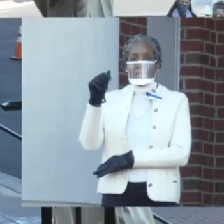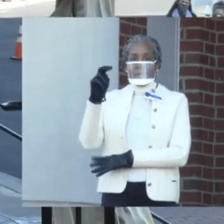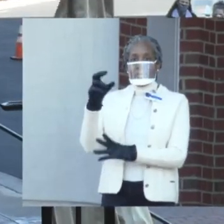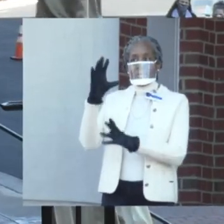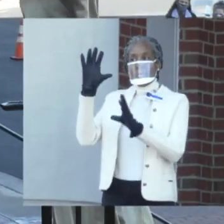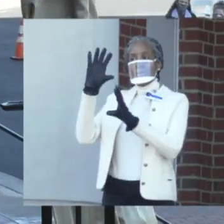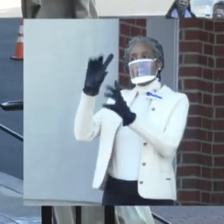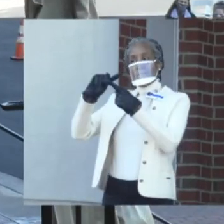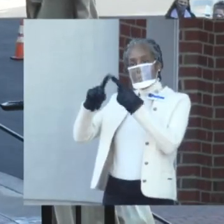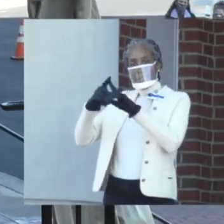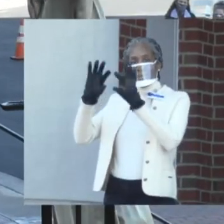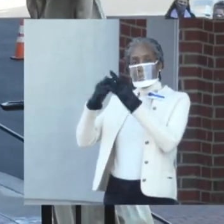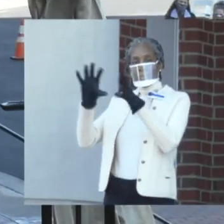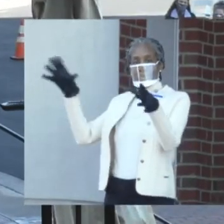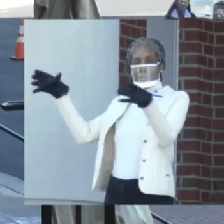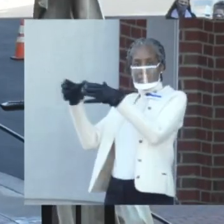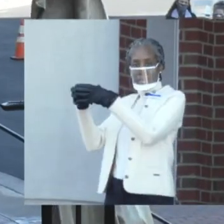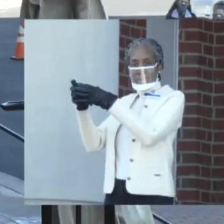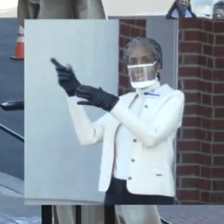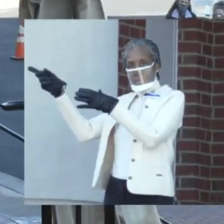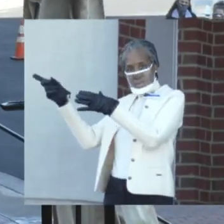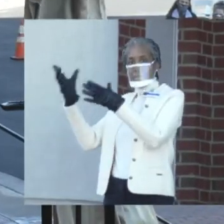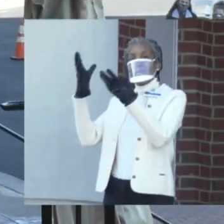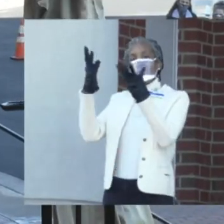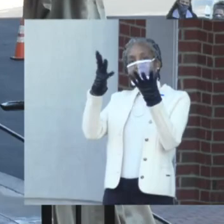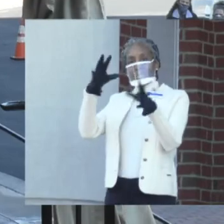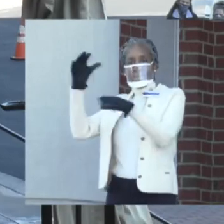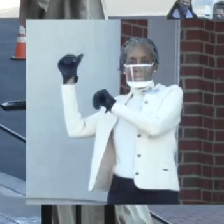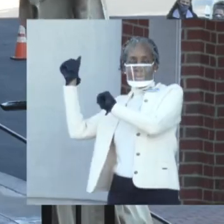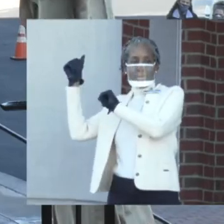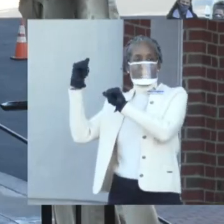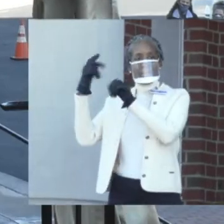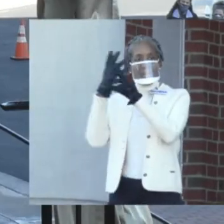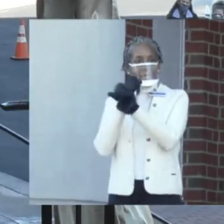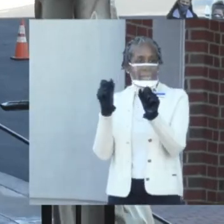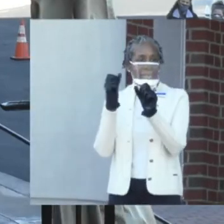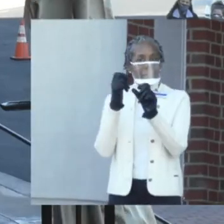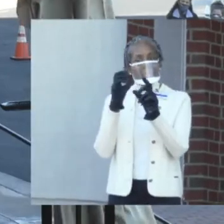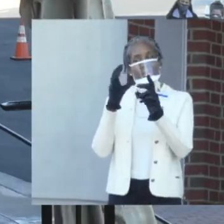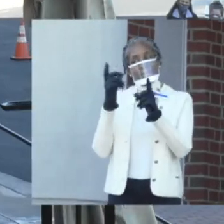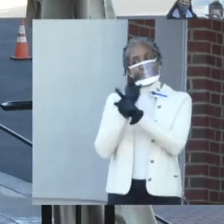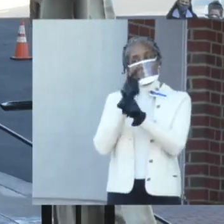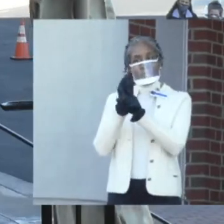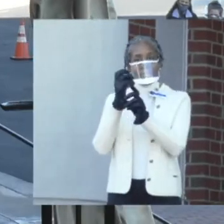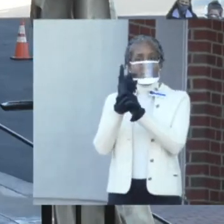there. This will help us exit in a safe and socially distanced manner.